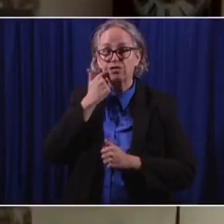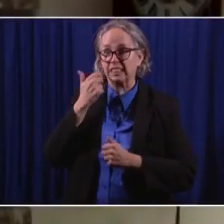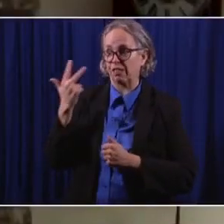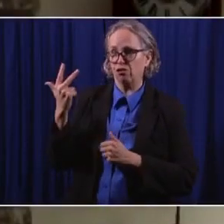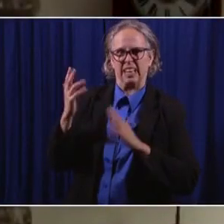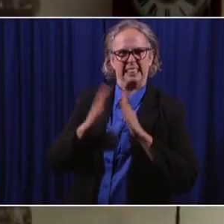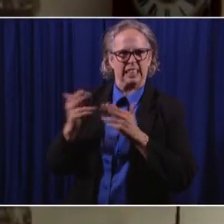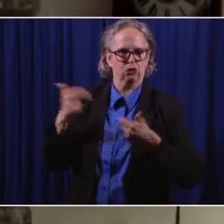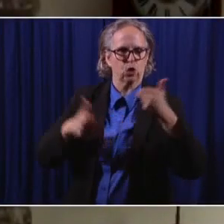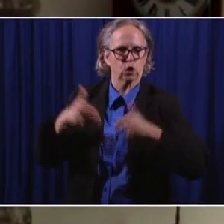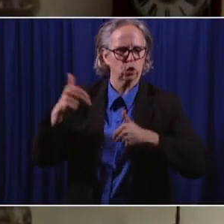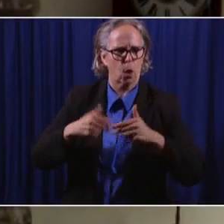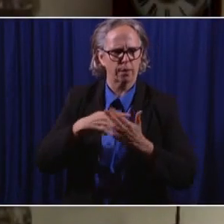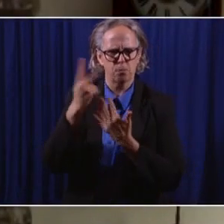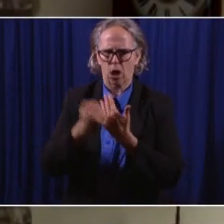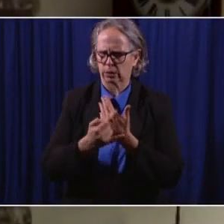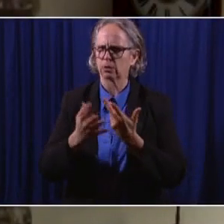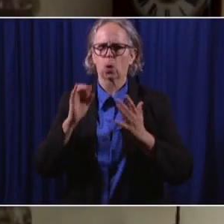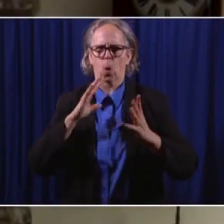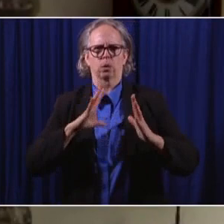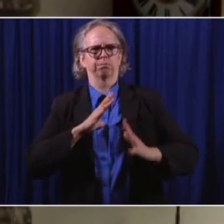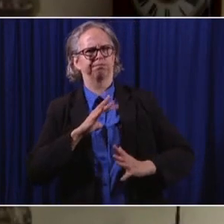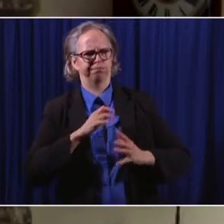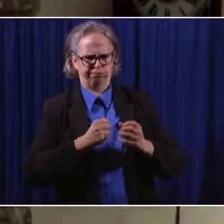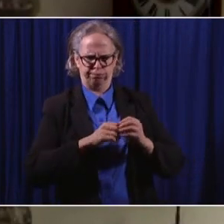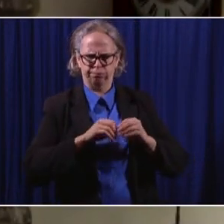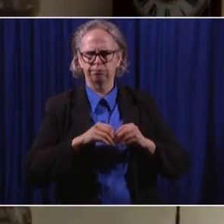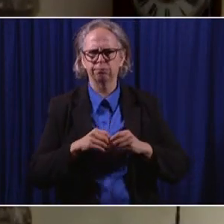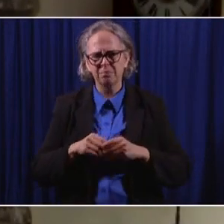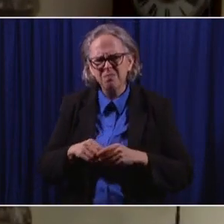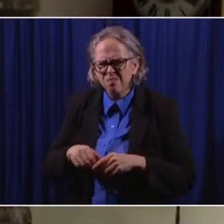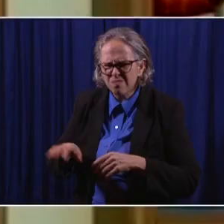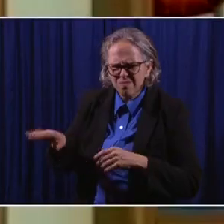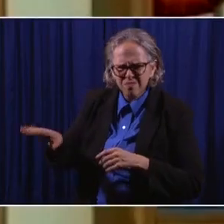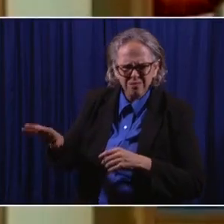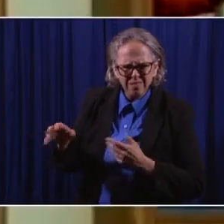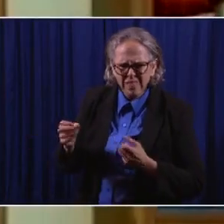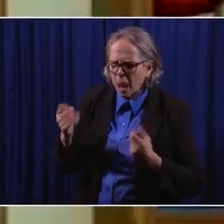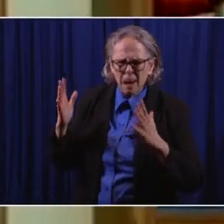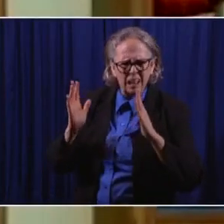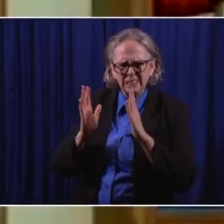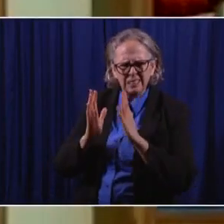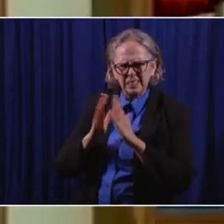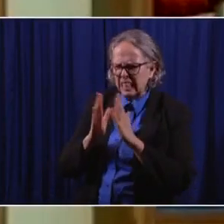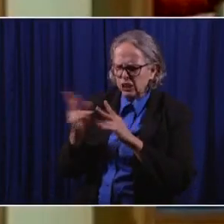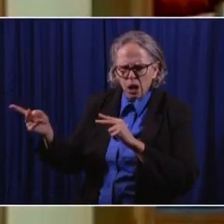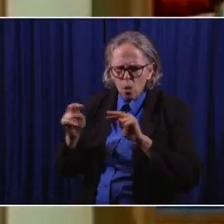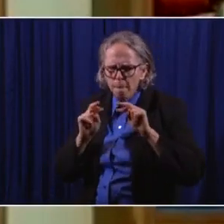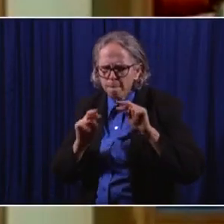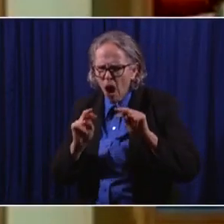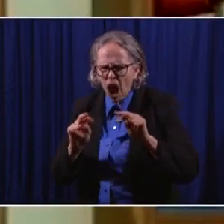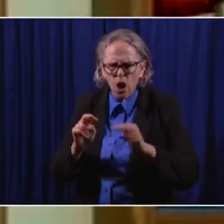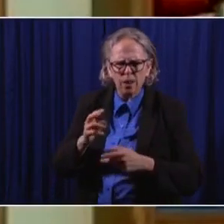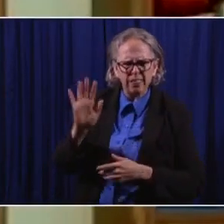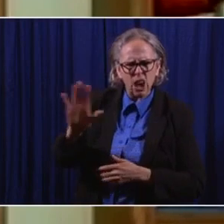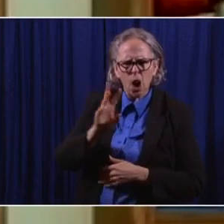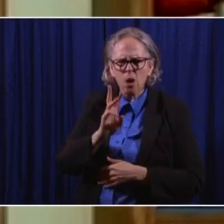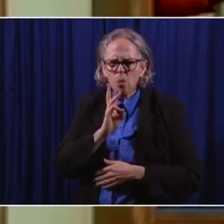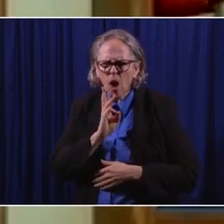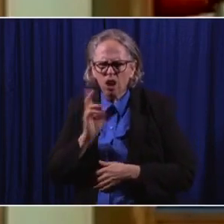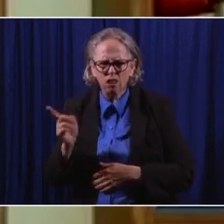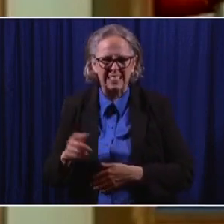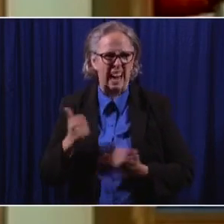many total cities are being monitored now? Do you know? We're currently monitoring 36 cities, and we plan on